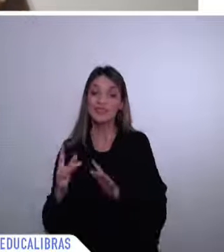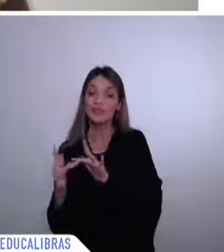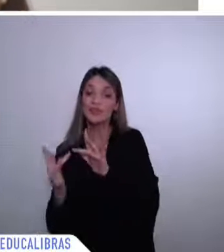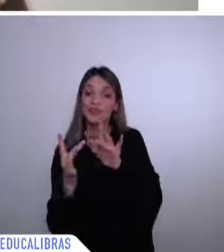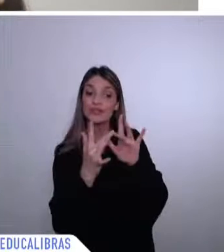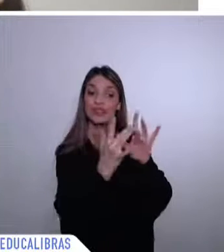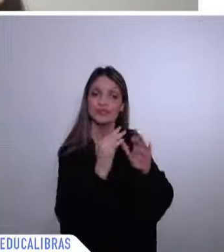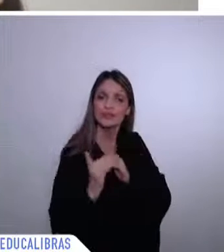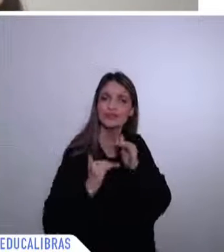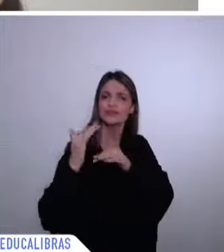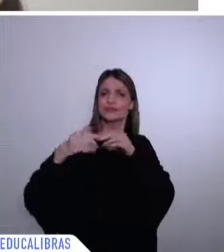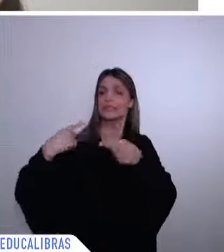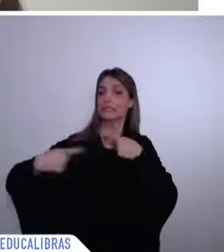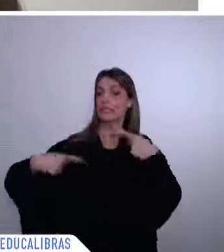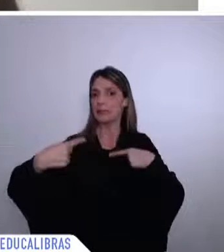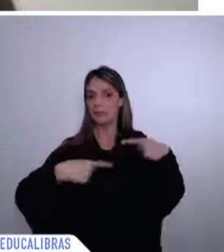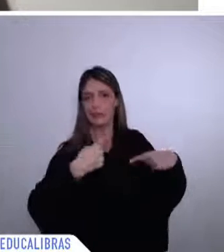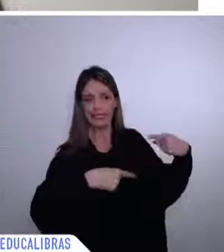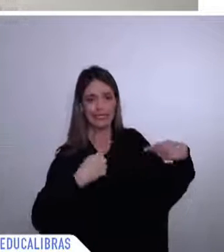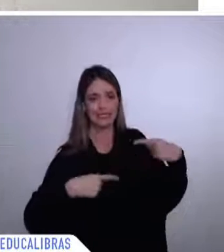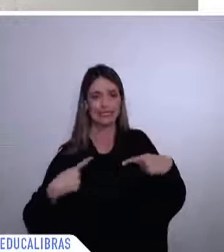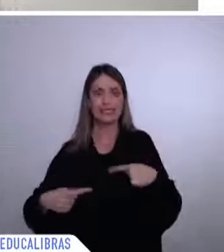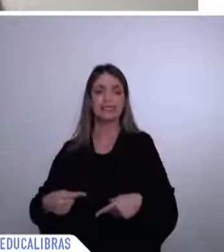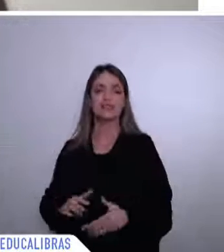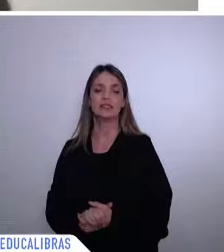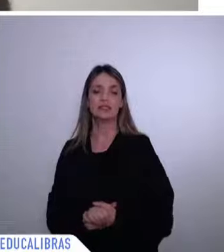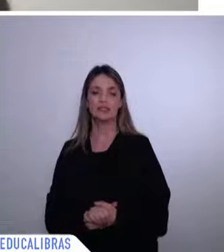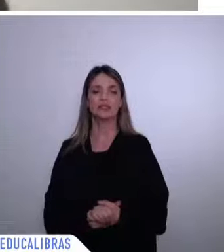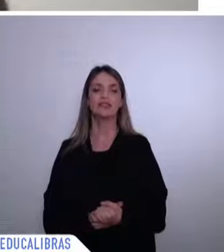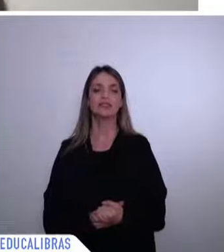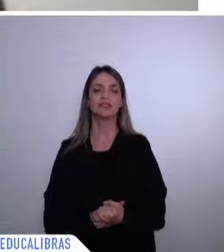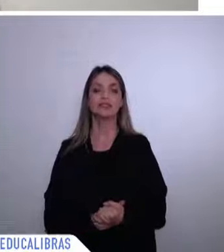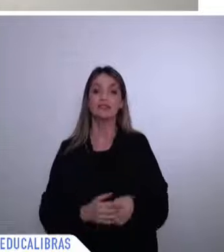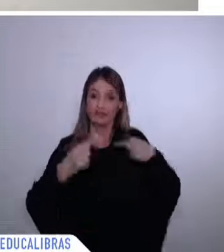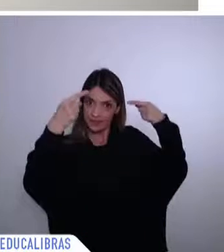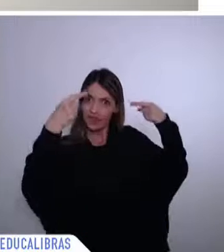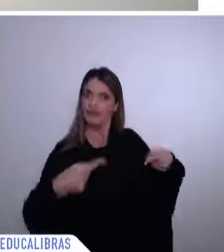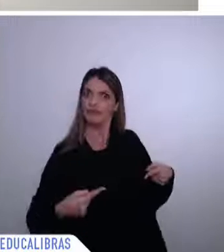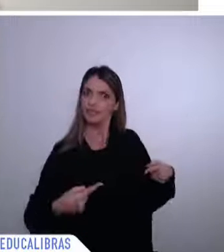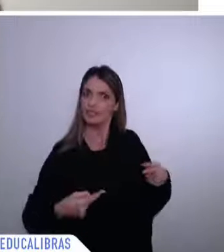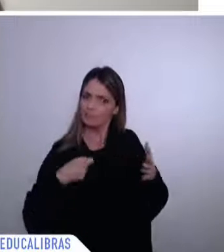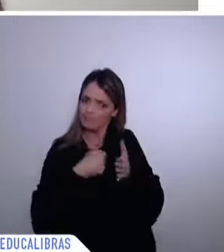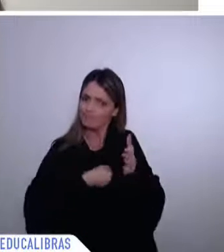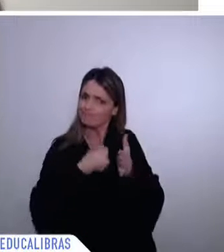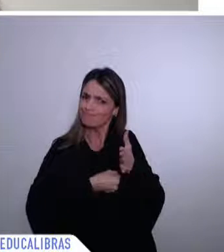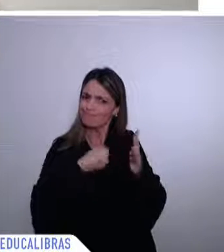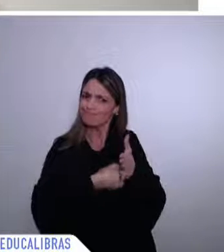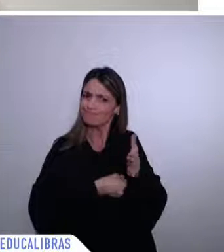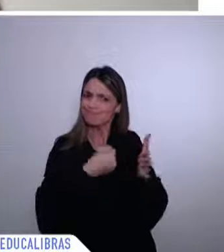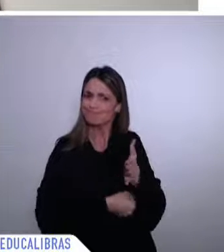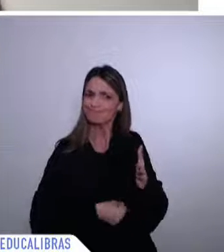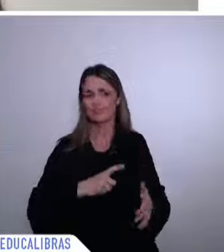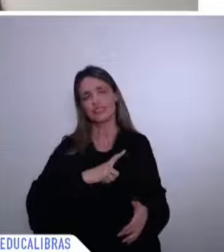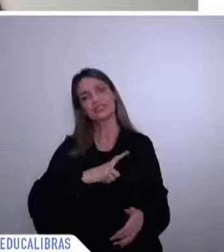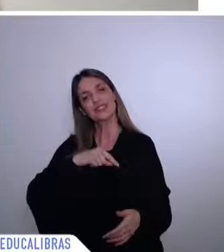And let's keep in touch to develop this debate and to face these